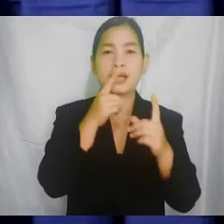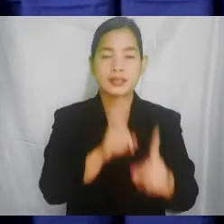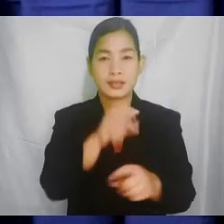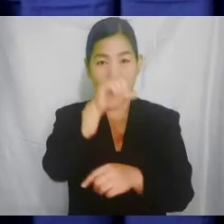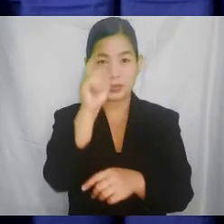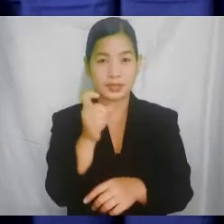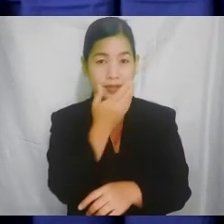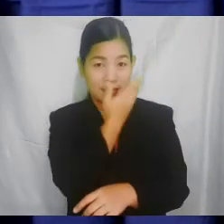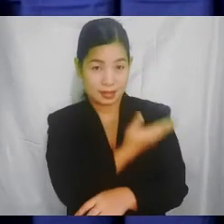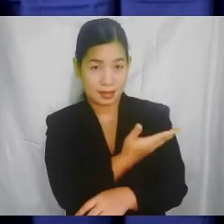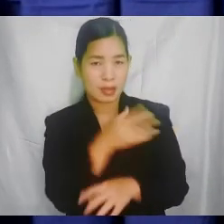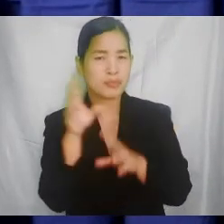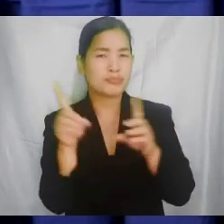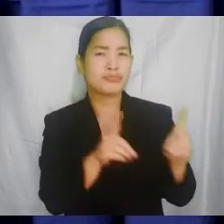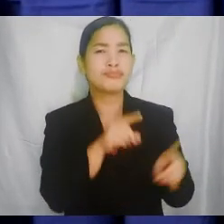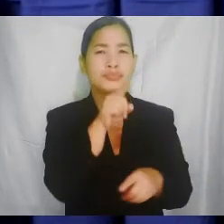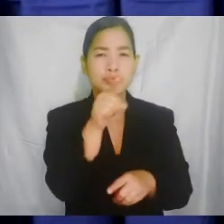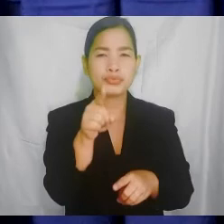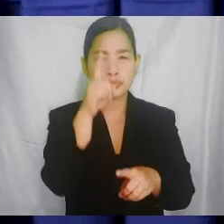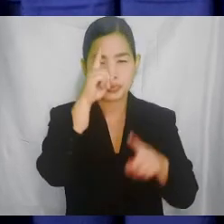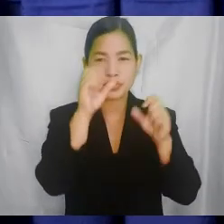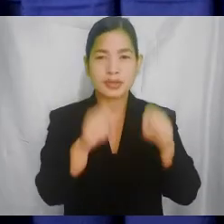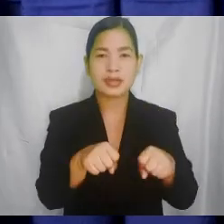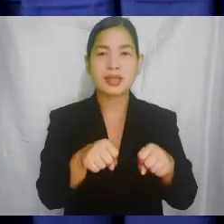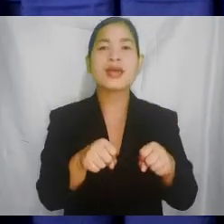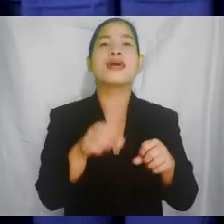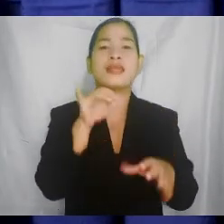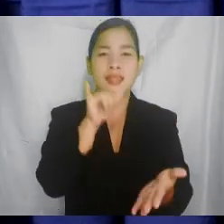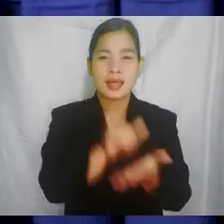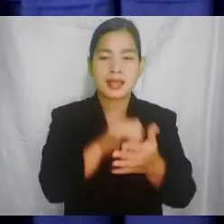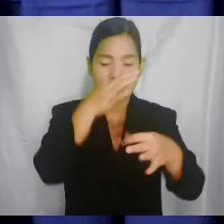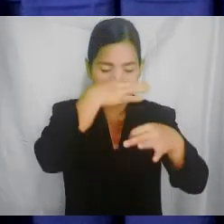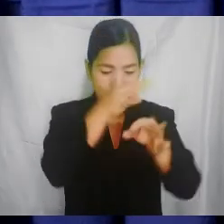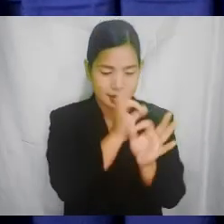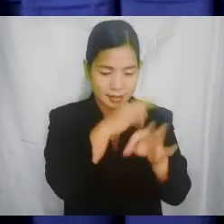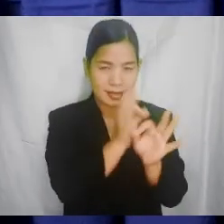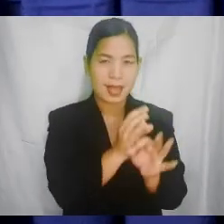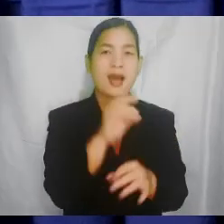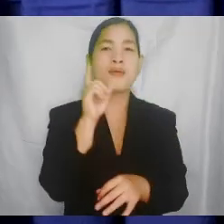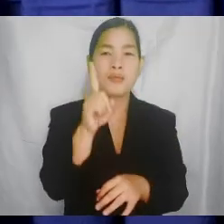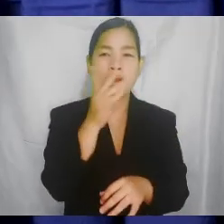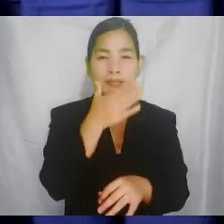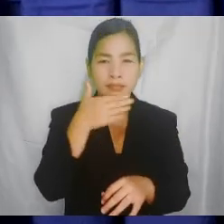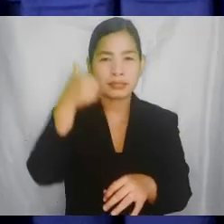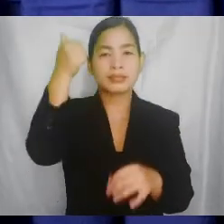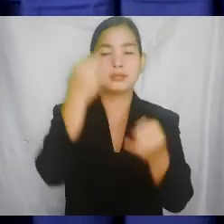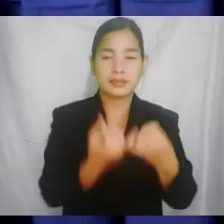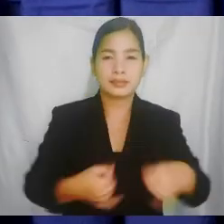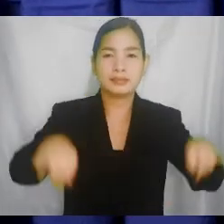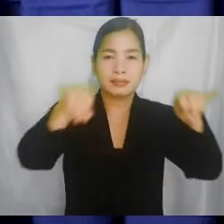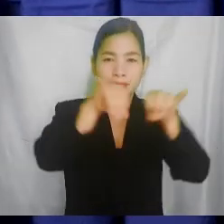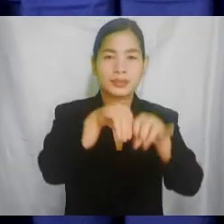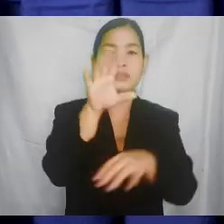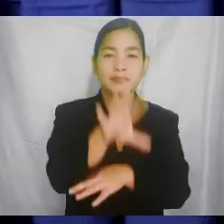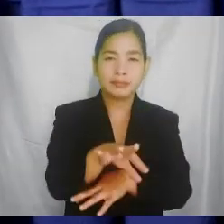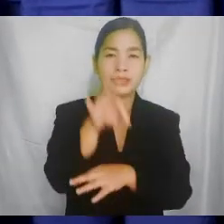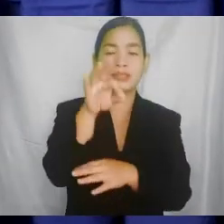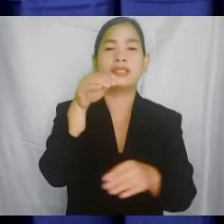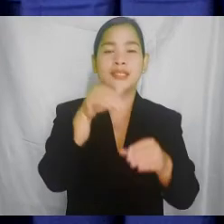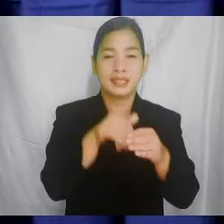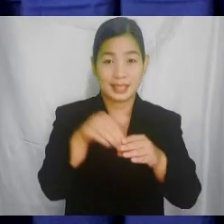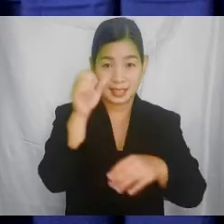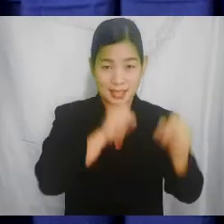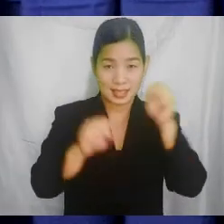question. Do you agree that the microscope is one of the most important inventions in